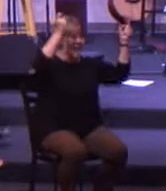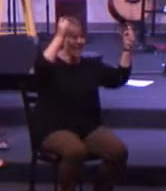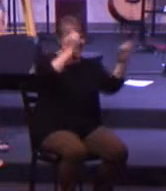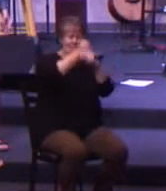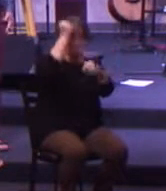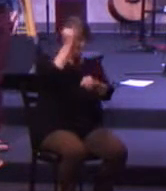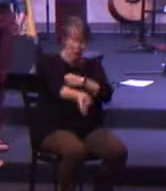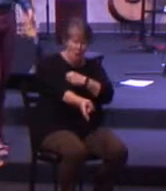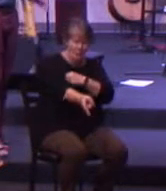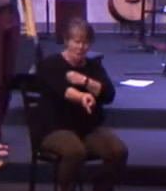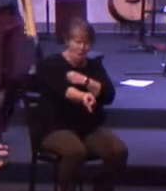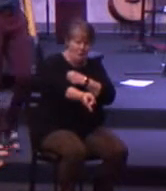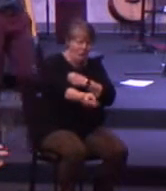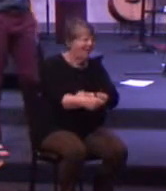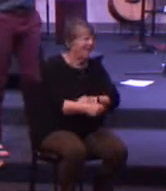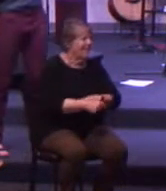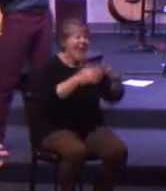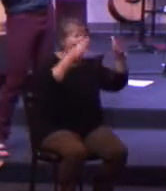ah!